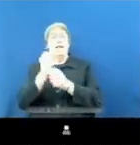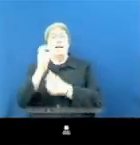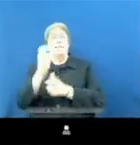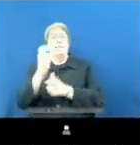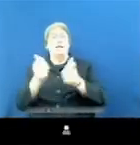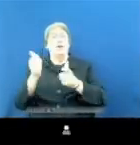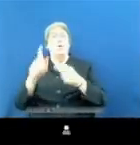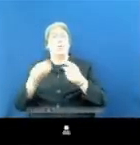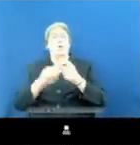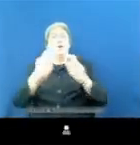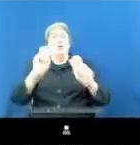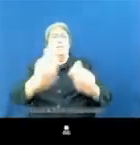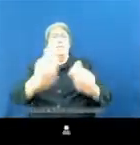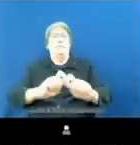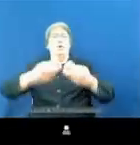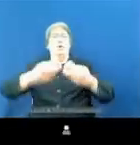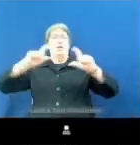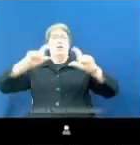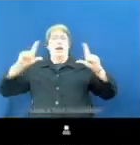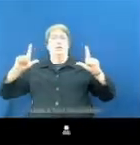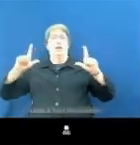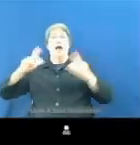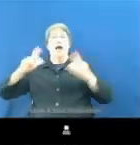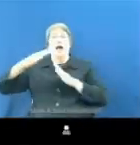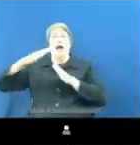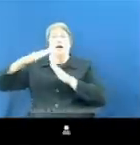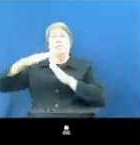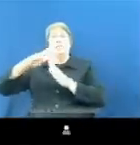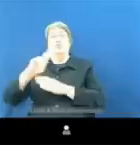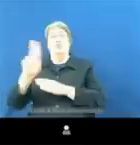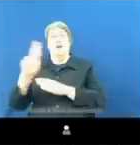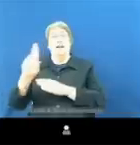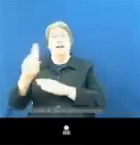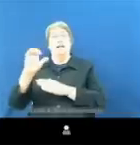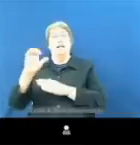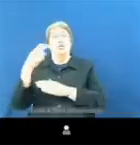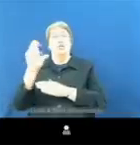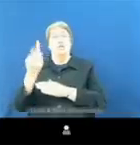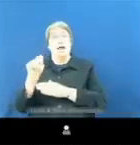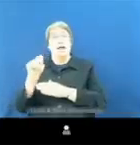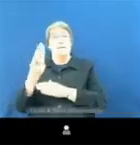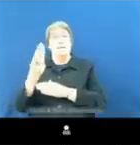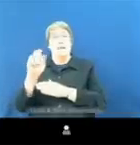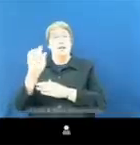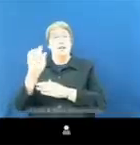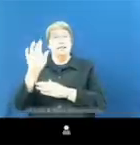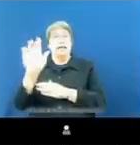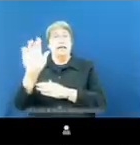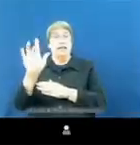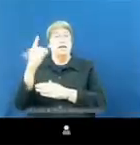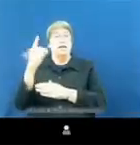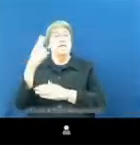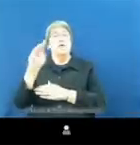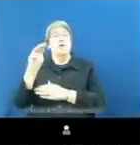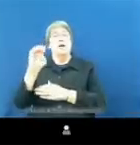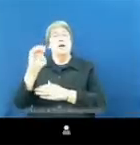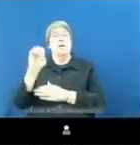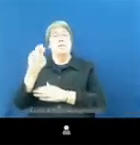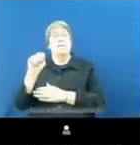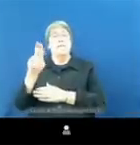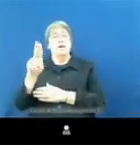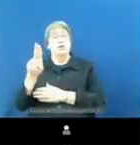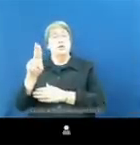click on the icon box in the upper right-hand corner of the chat box to access the menu and make the chat font